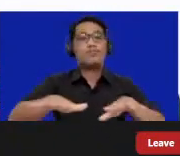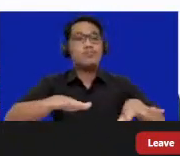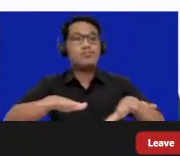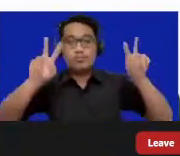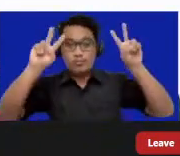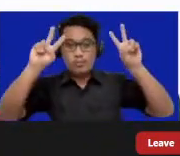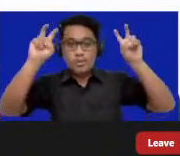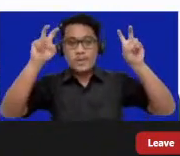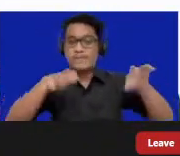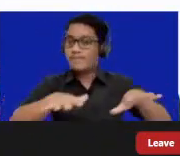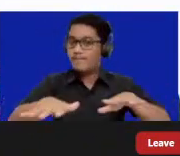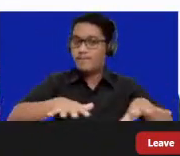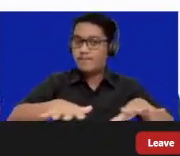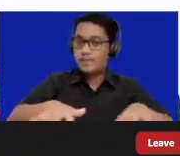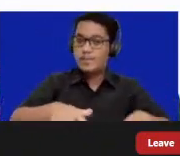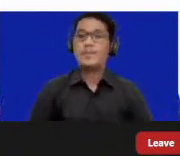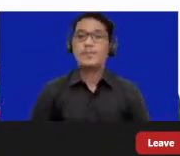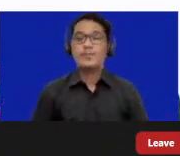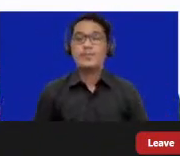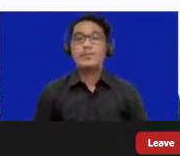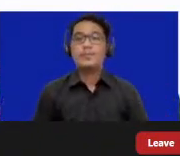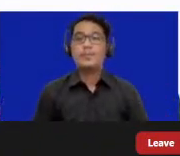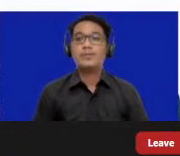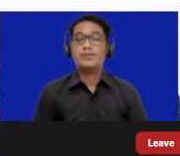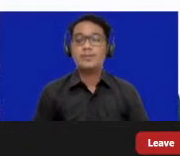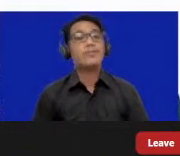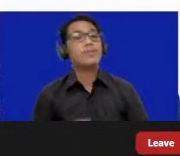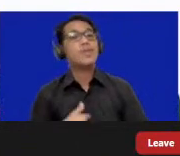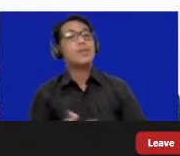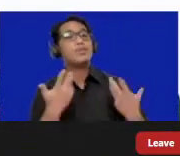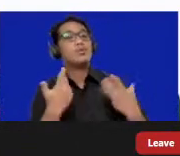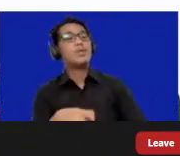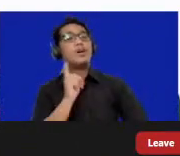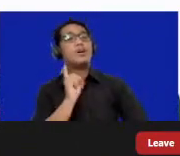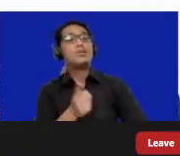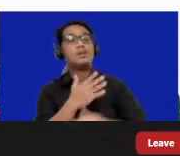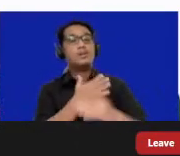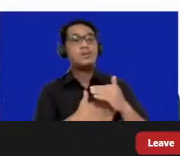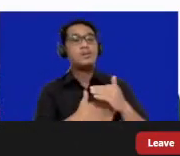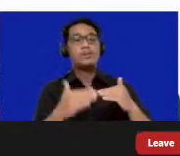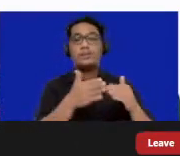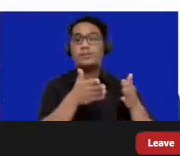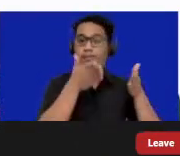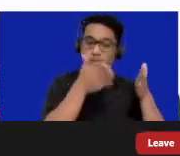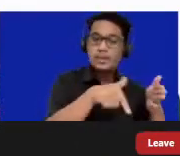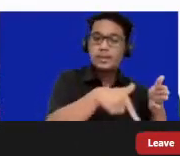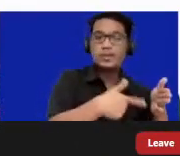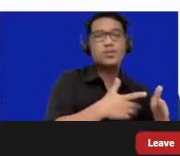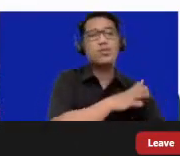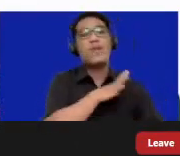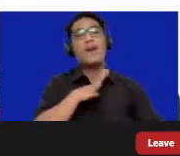I've been in this business, I normally say, from last century, so